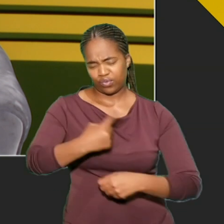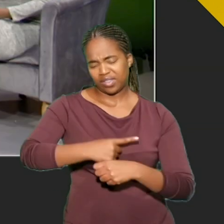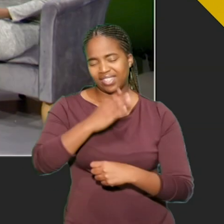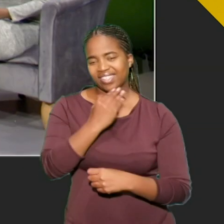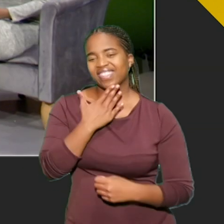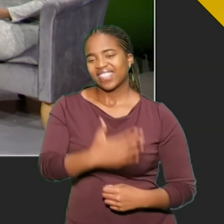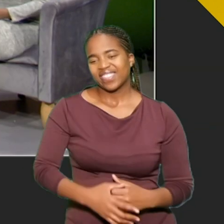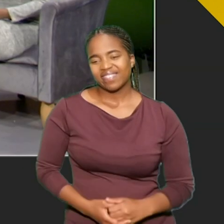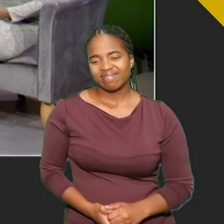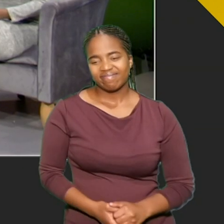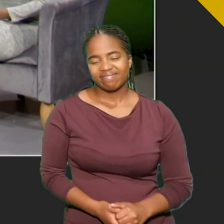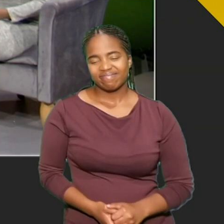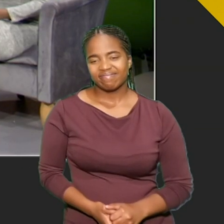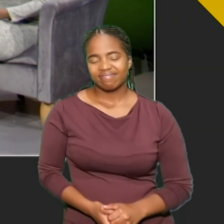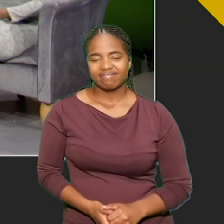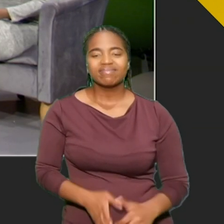Papa.